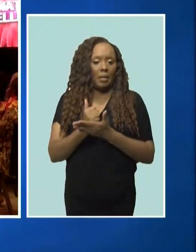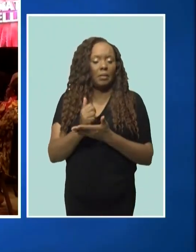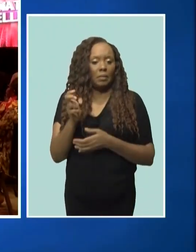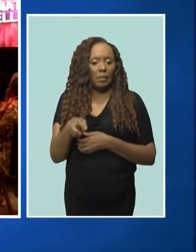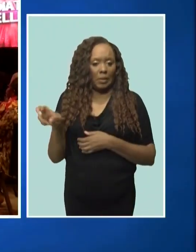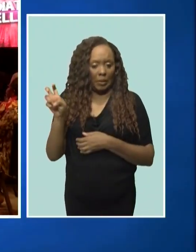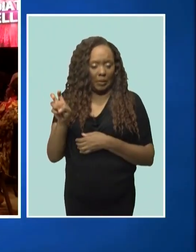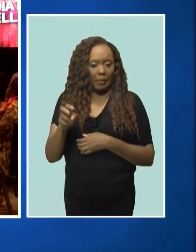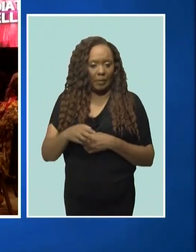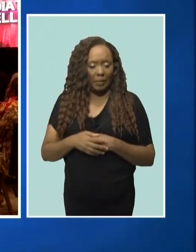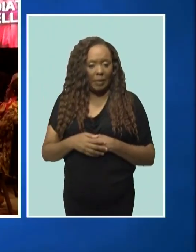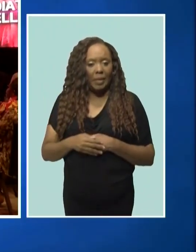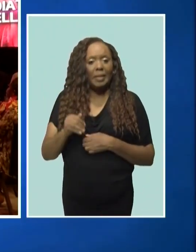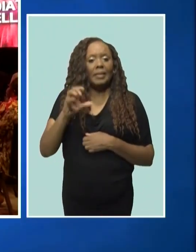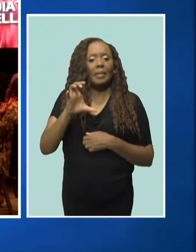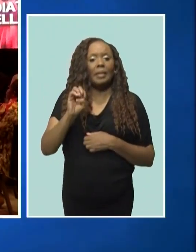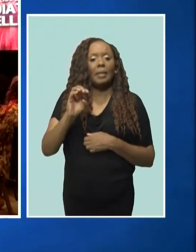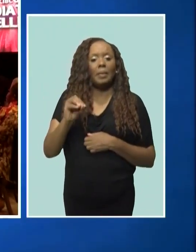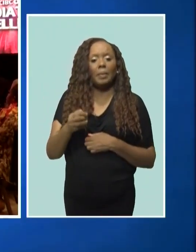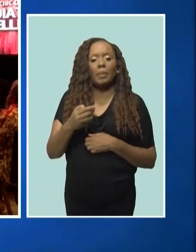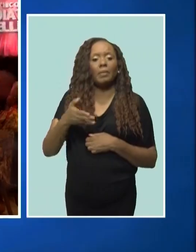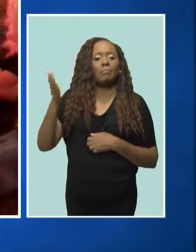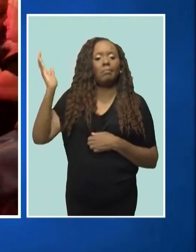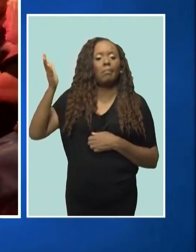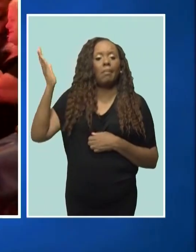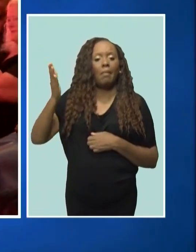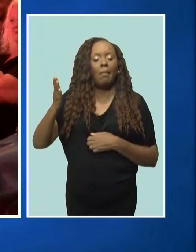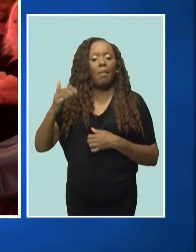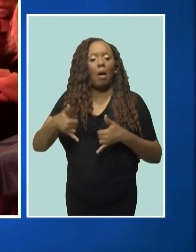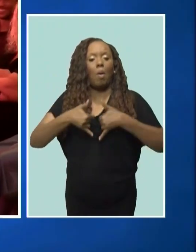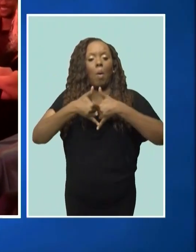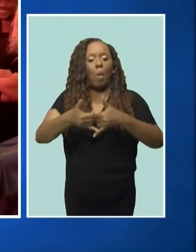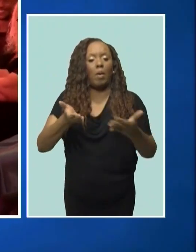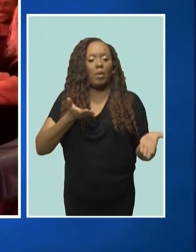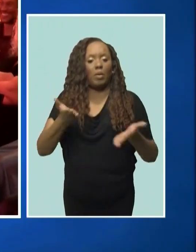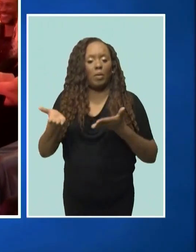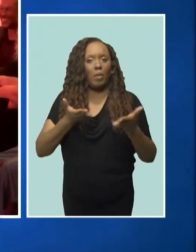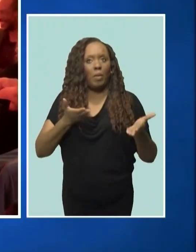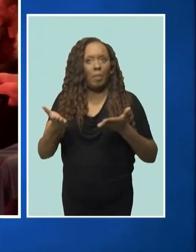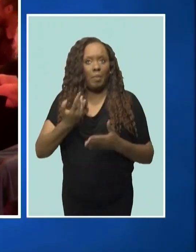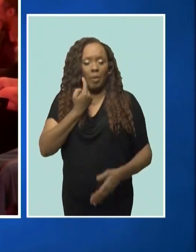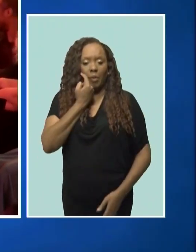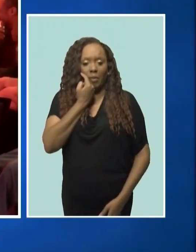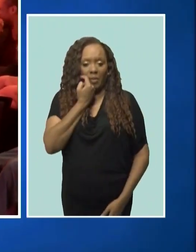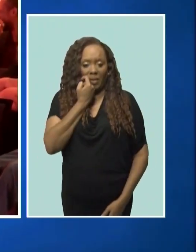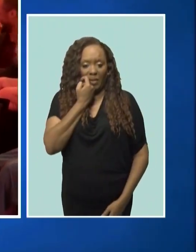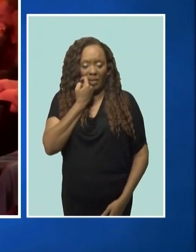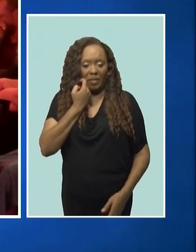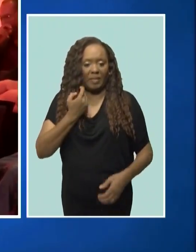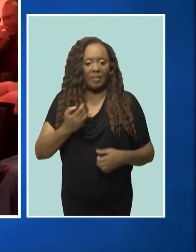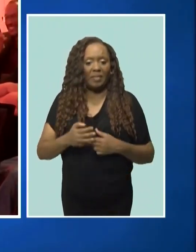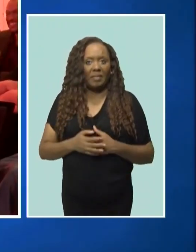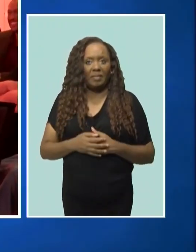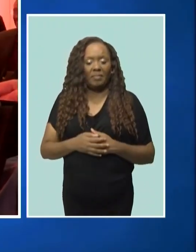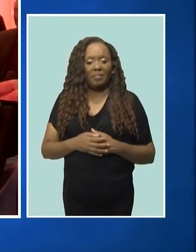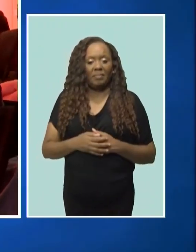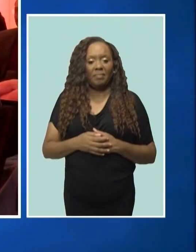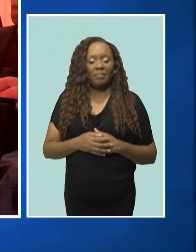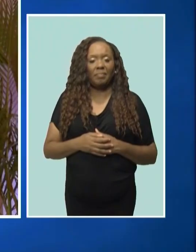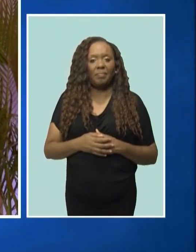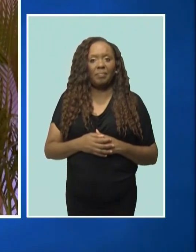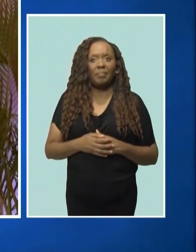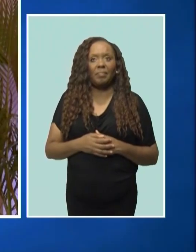the revelation at the bank's first Stars Award ceremony at the Wyndham Grand Sam Lords Castle.